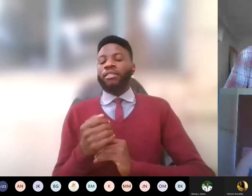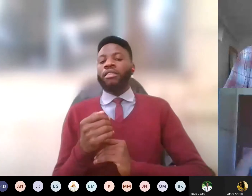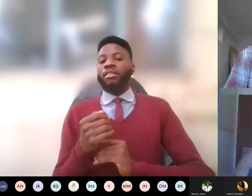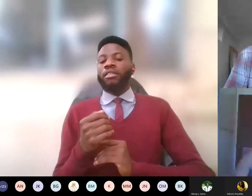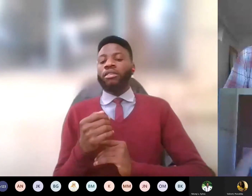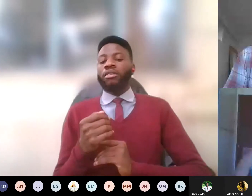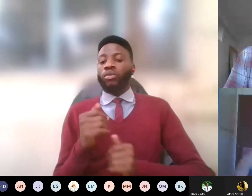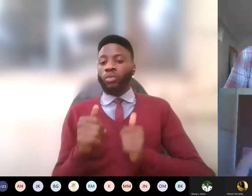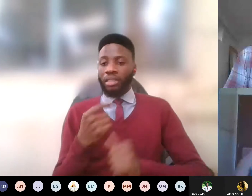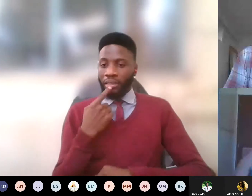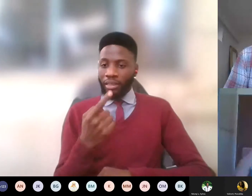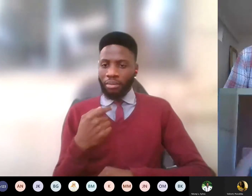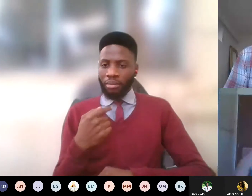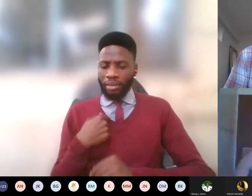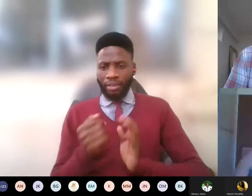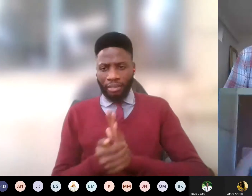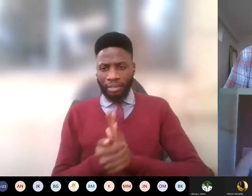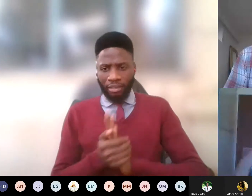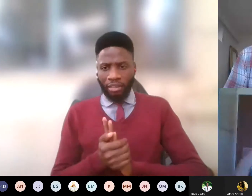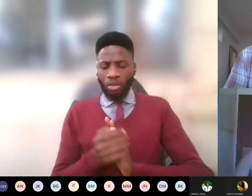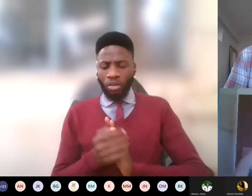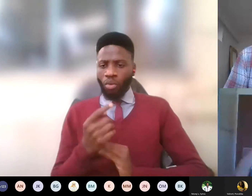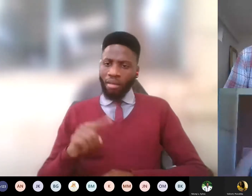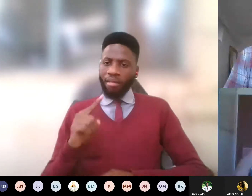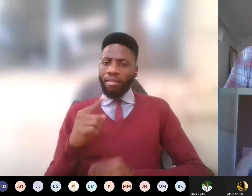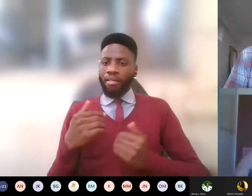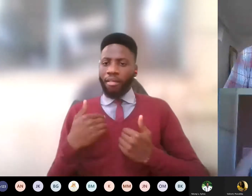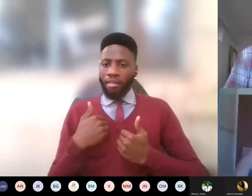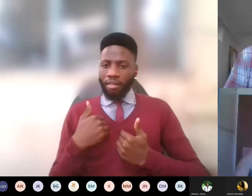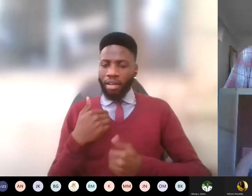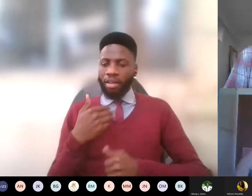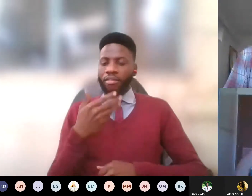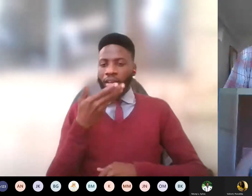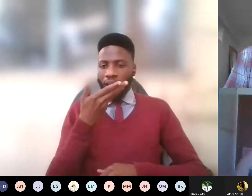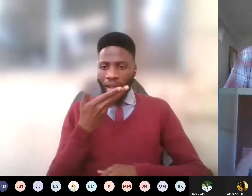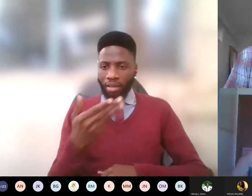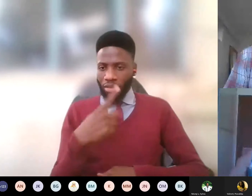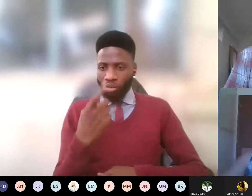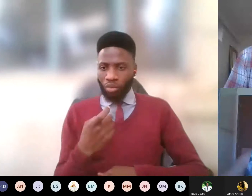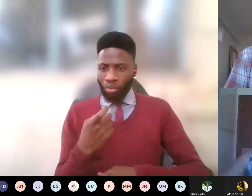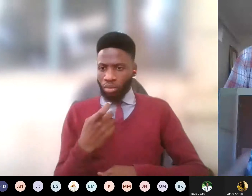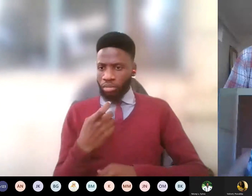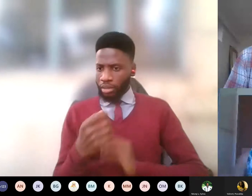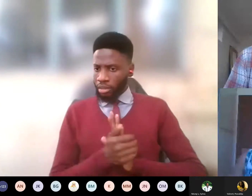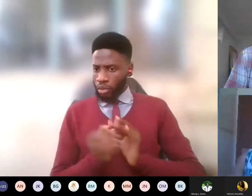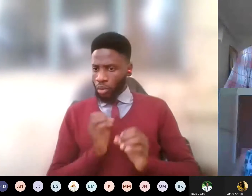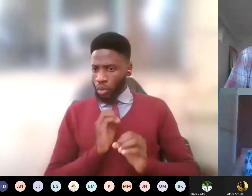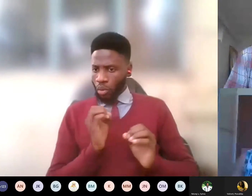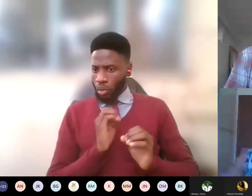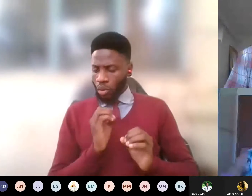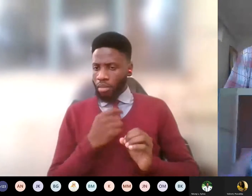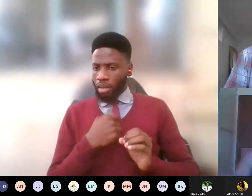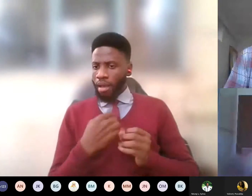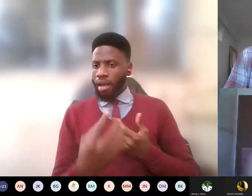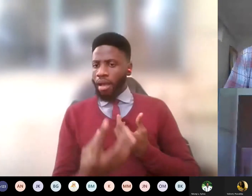online, then how do you make your presence felt? How do you design your products, and how do you